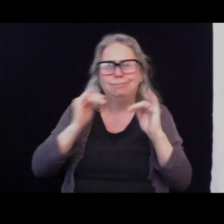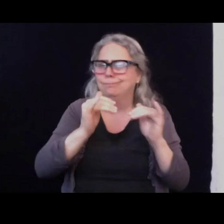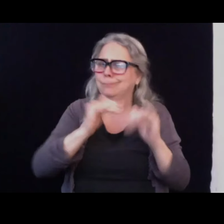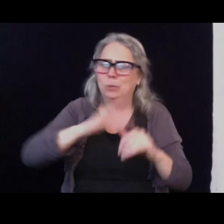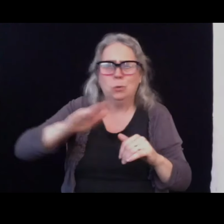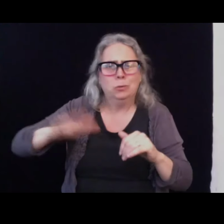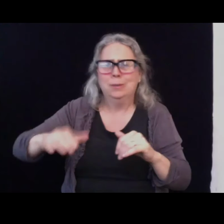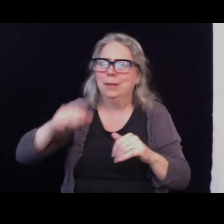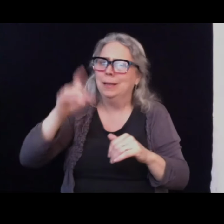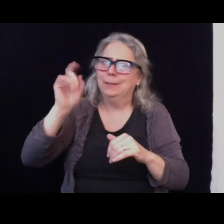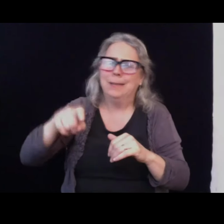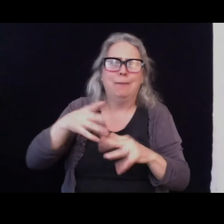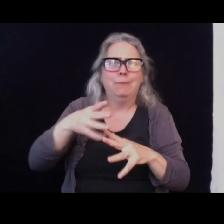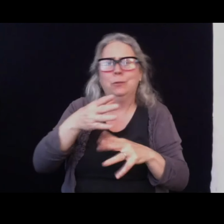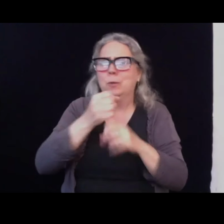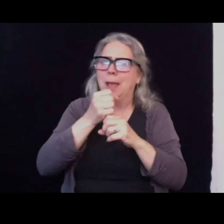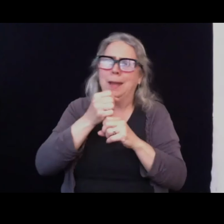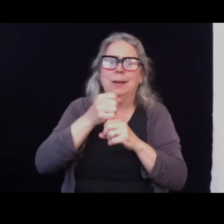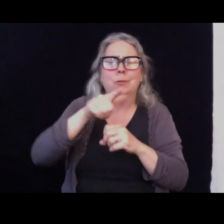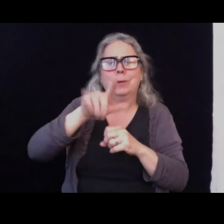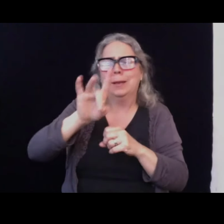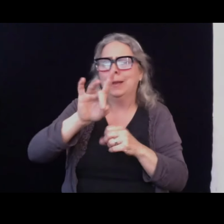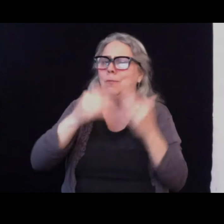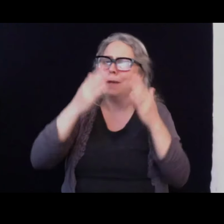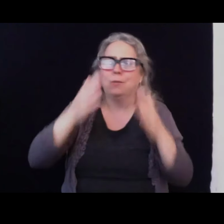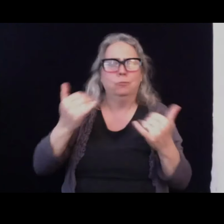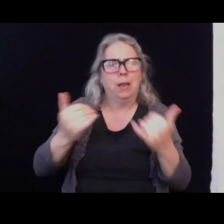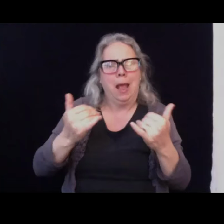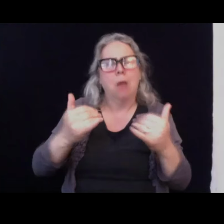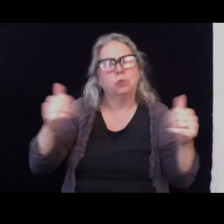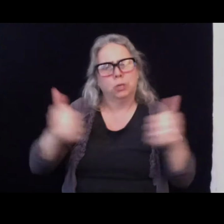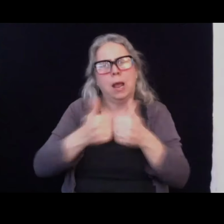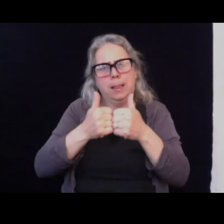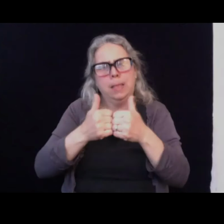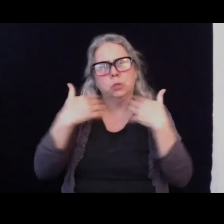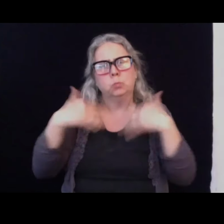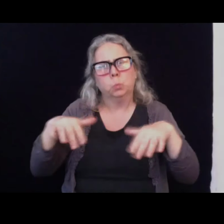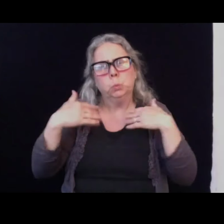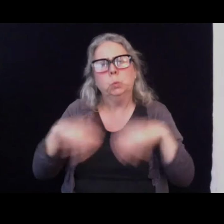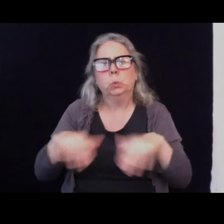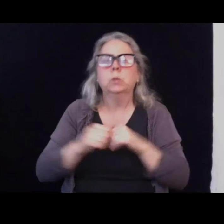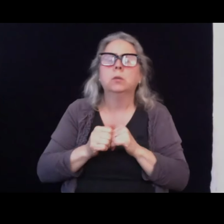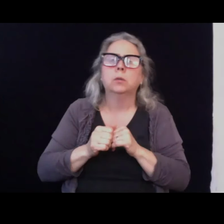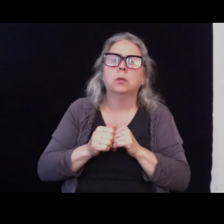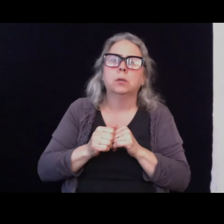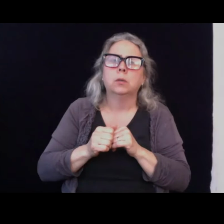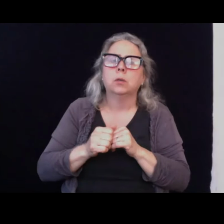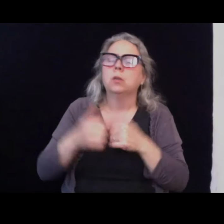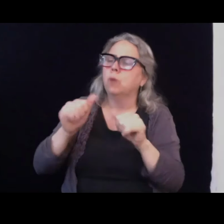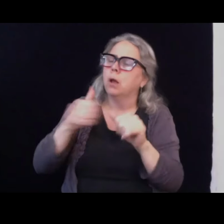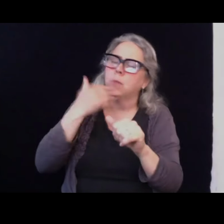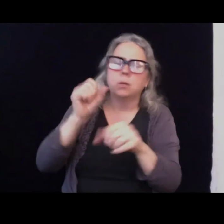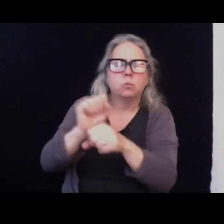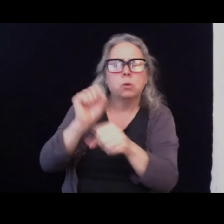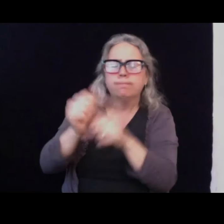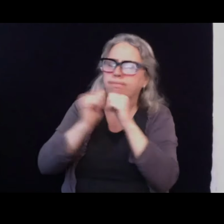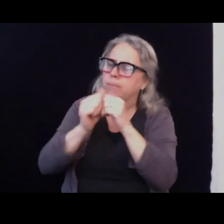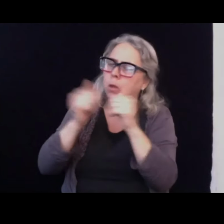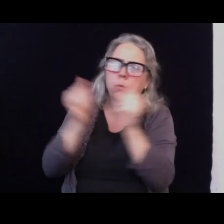get 28 providers right now. So planning ahead the best you can and working with your case manager should